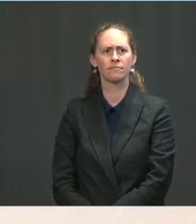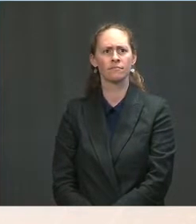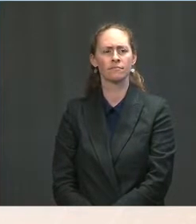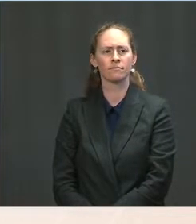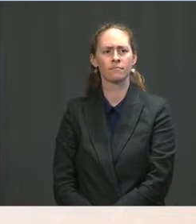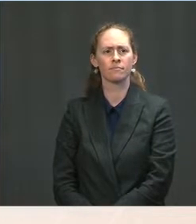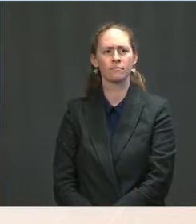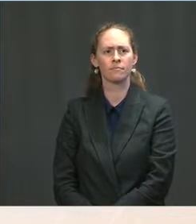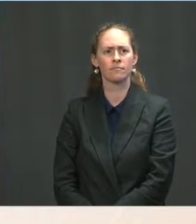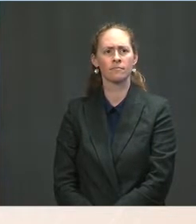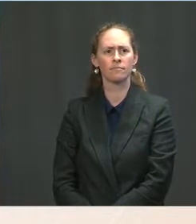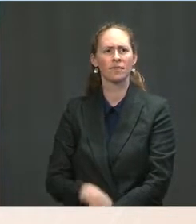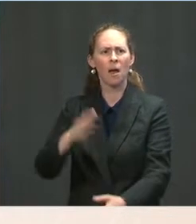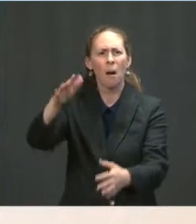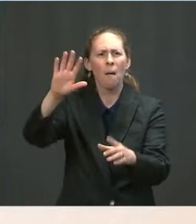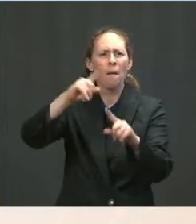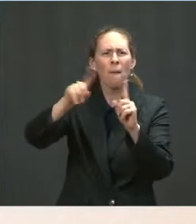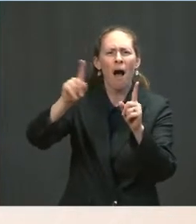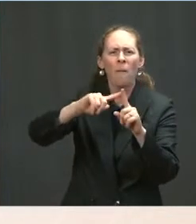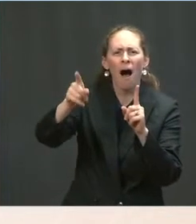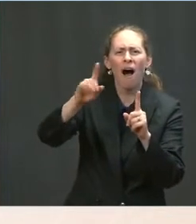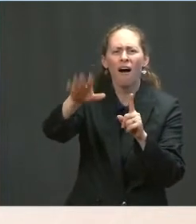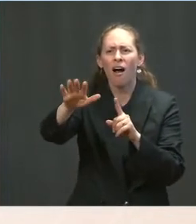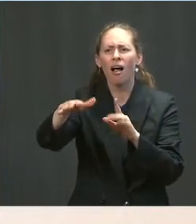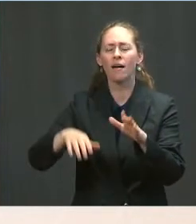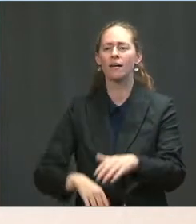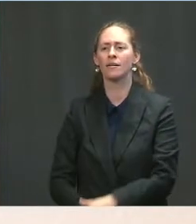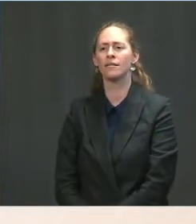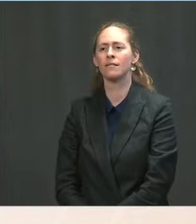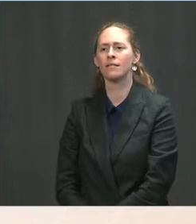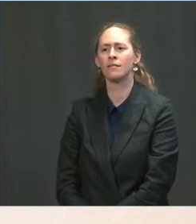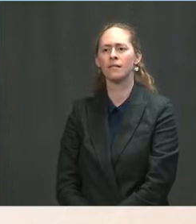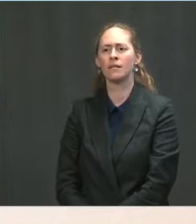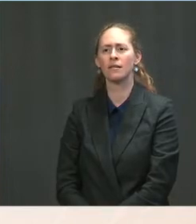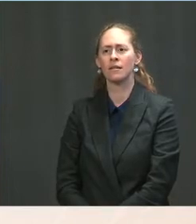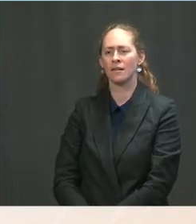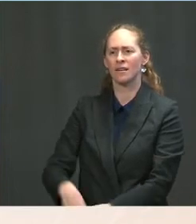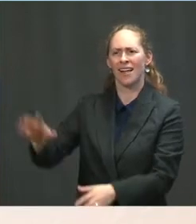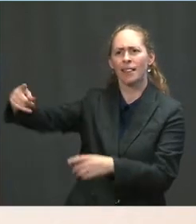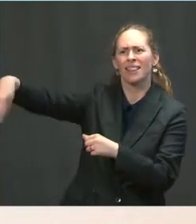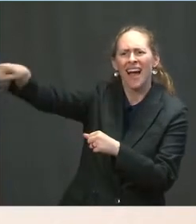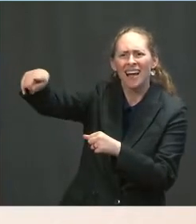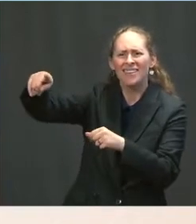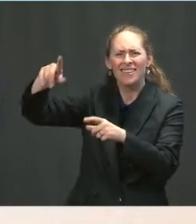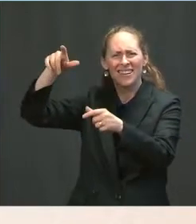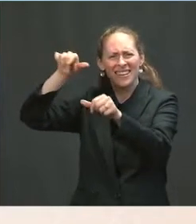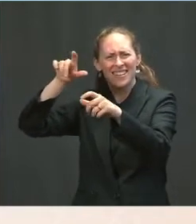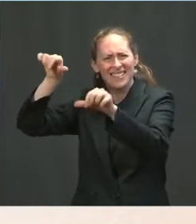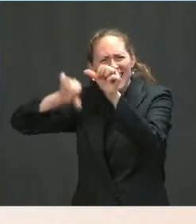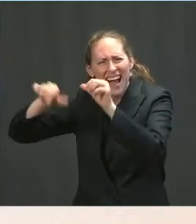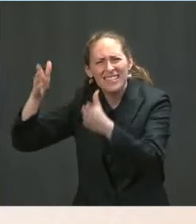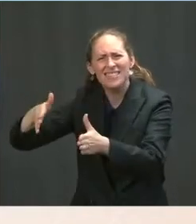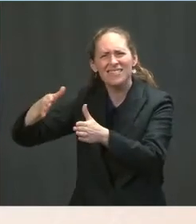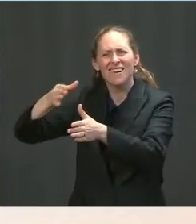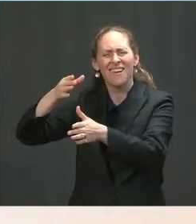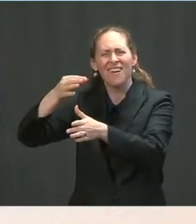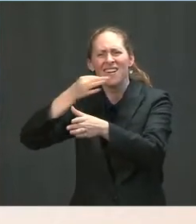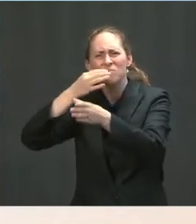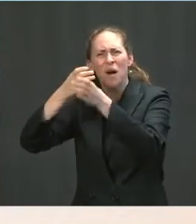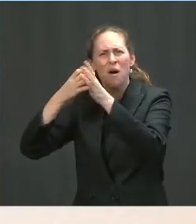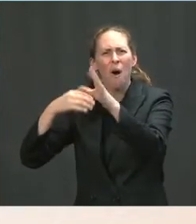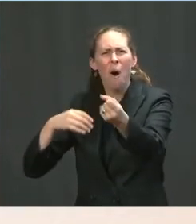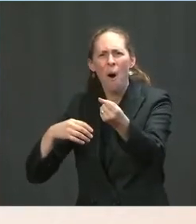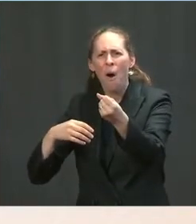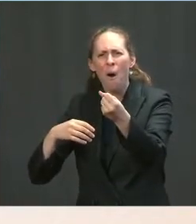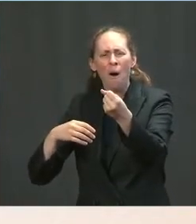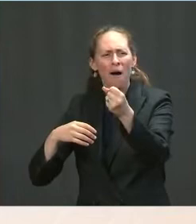lot of. Well, they're the experts. It's not just they. These are scientists. These are experts. I just said that. Hold on one second. I just